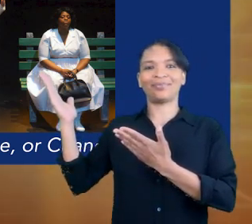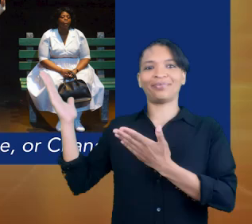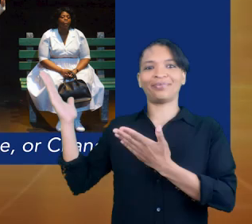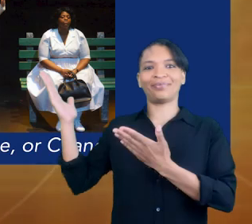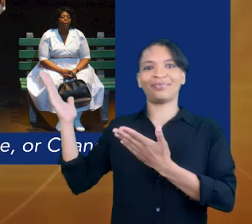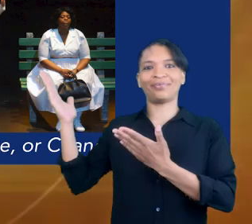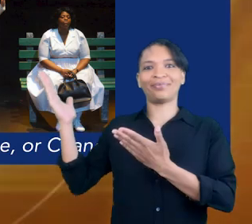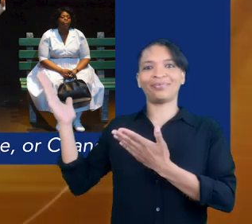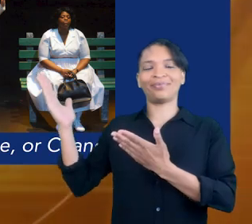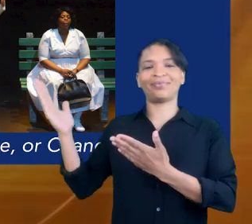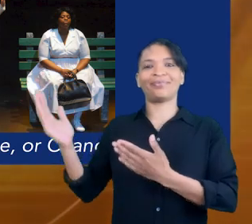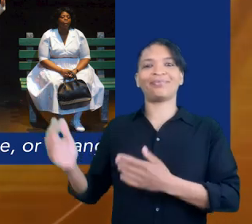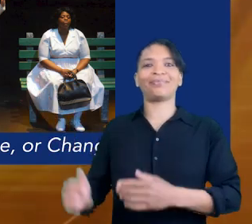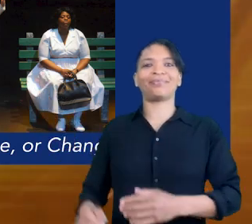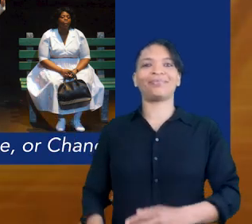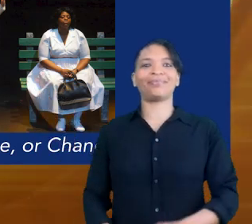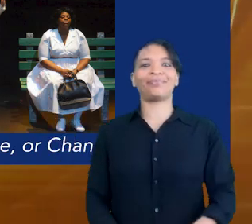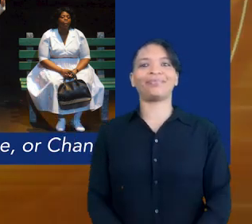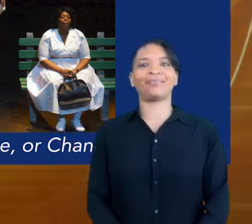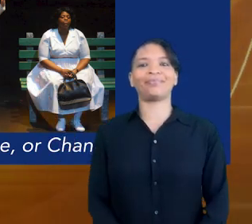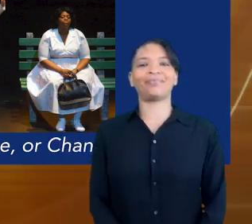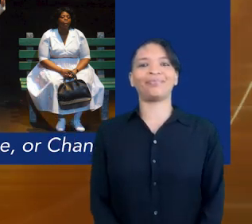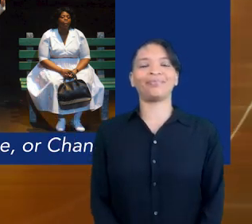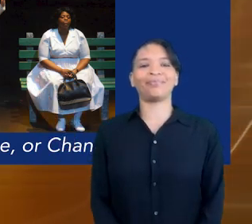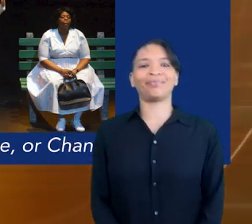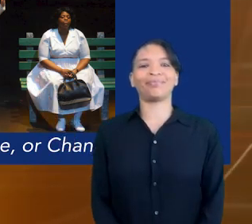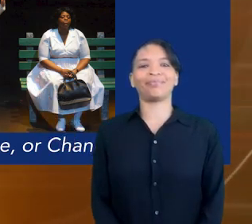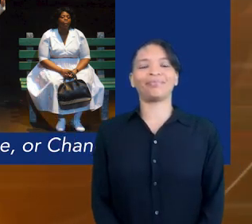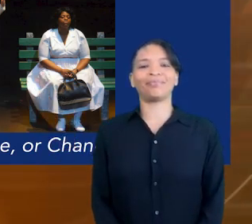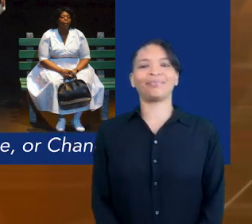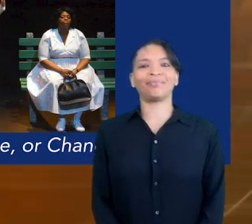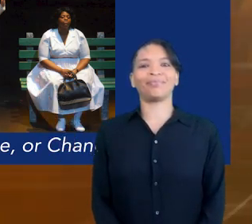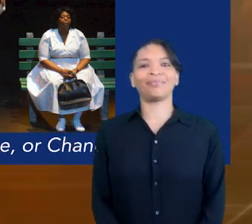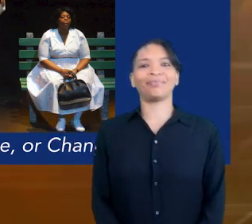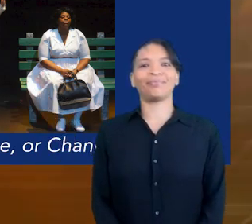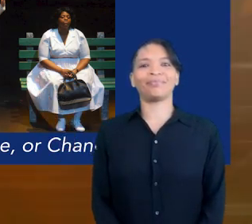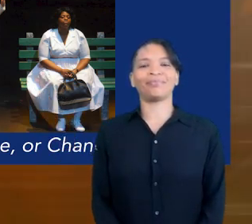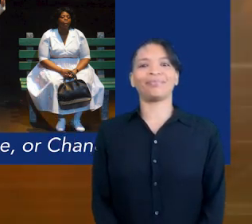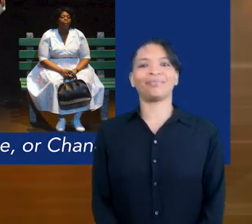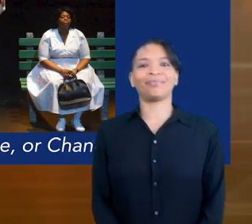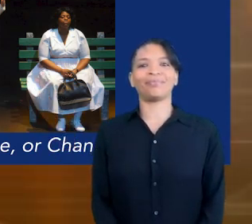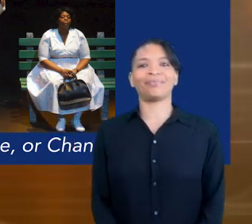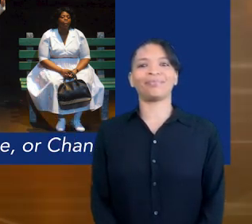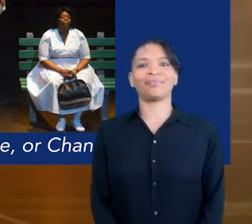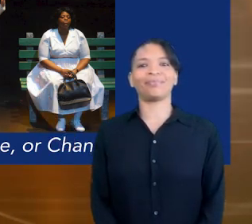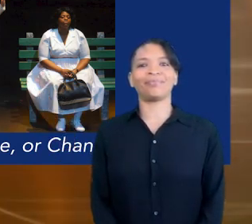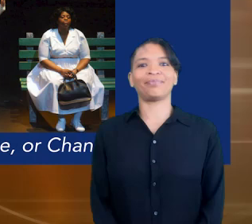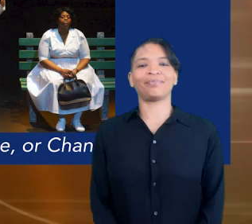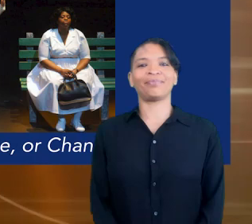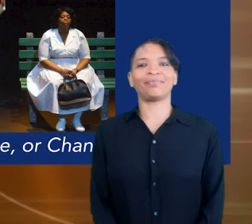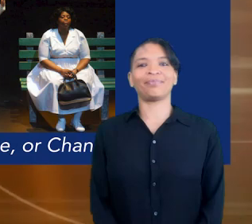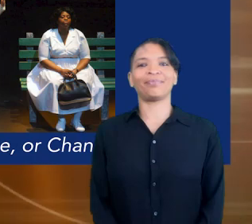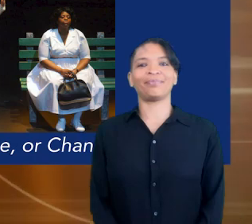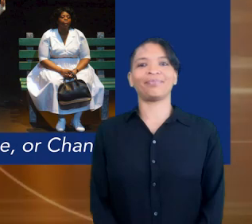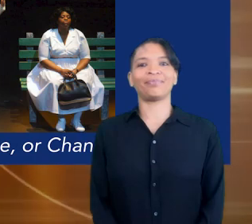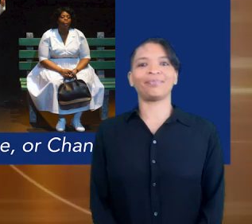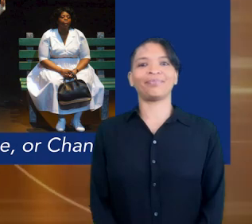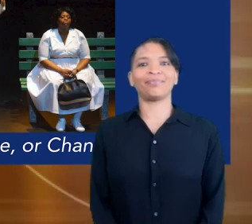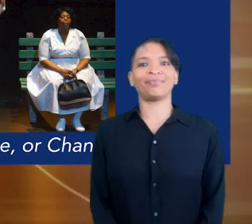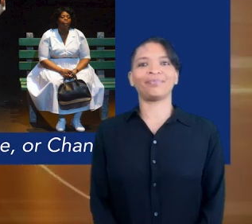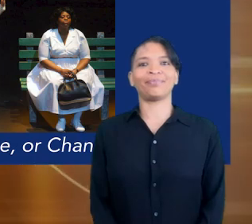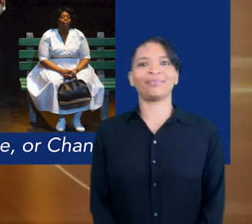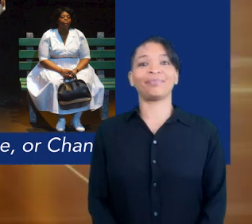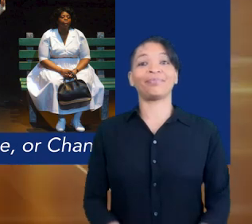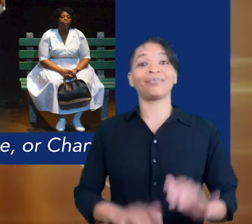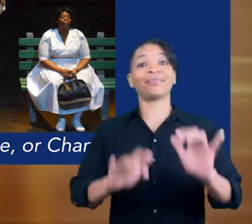Theater, Caroline or Change, Moonbox Productions, The Pacific Overtures, Lyric Stage Company of